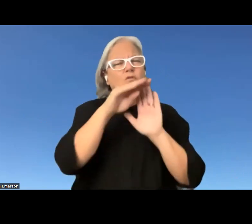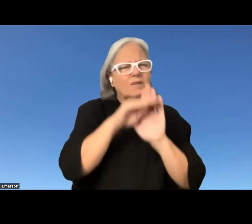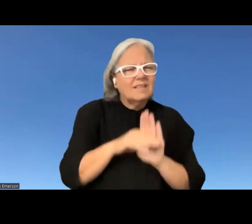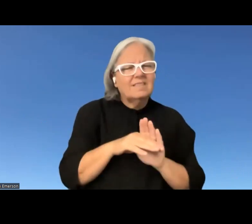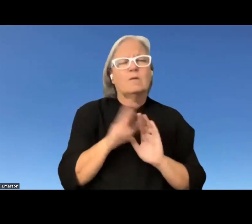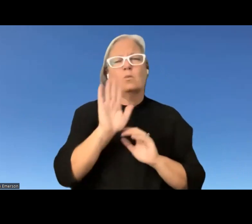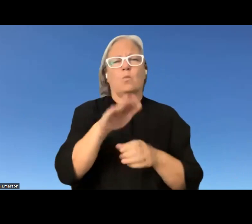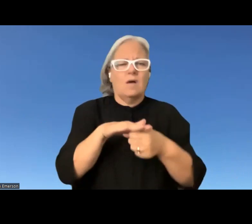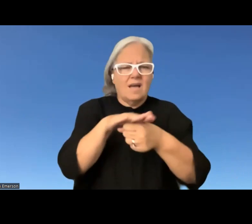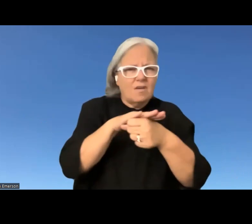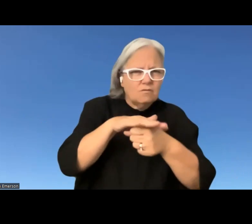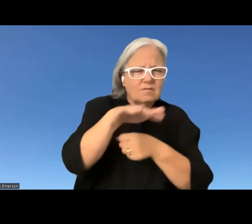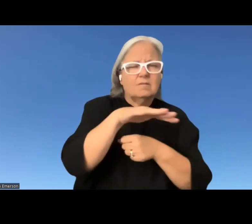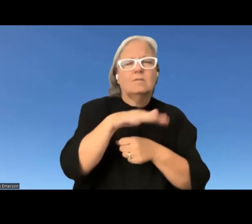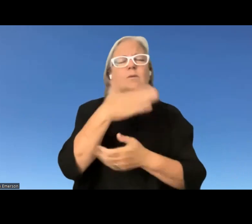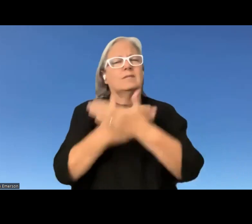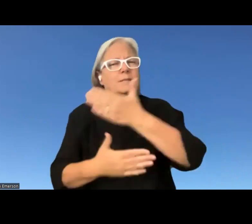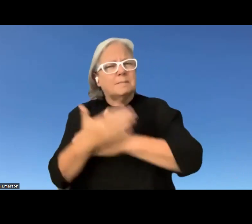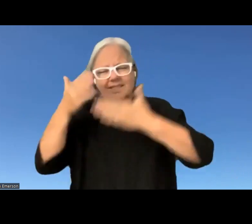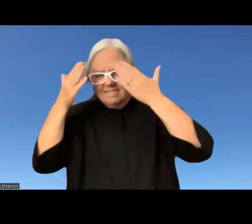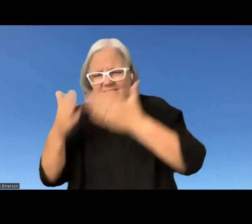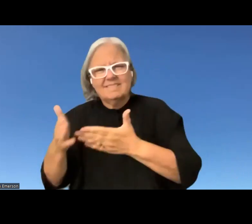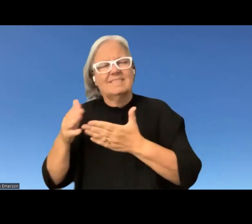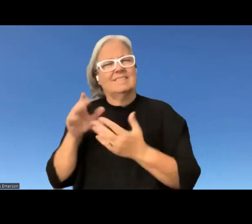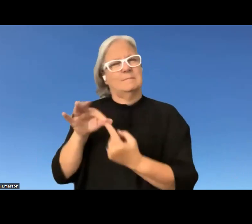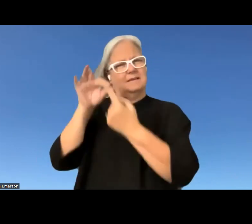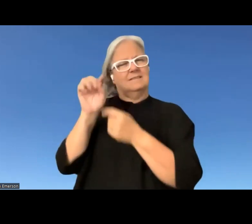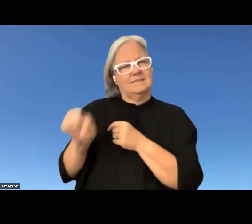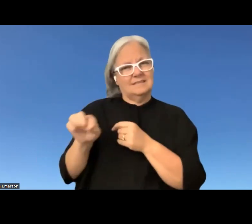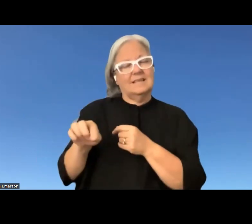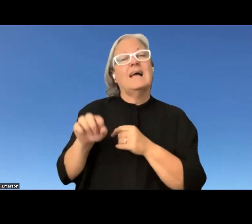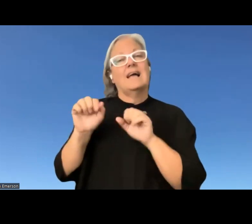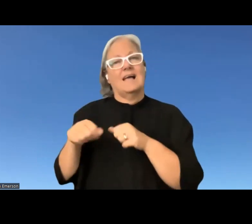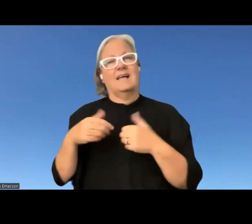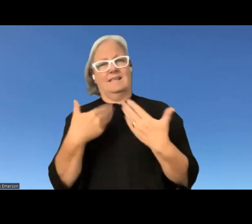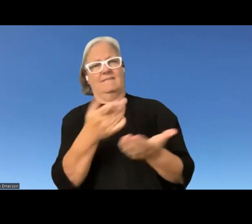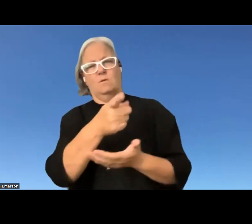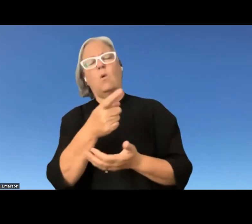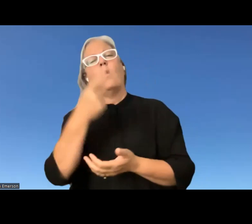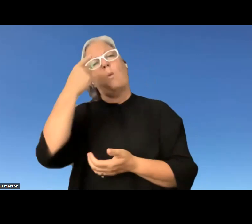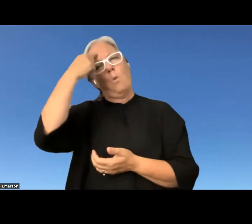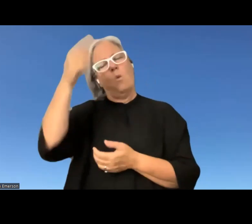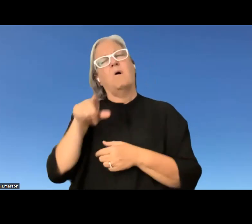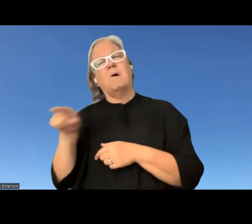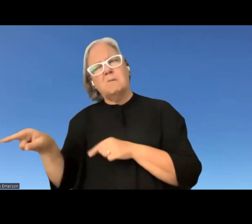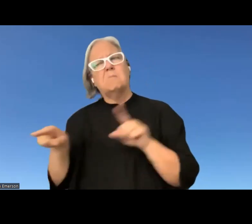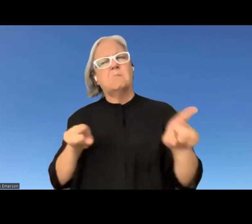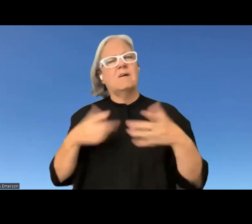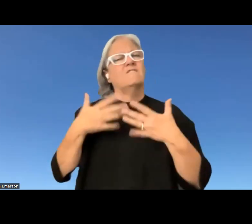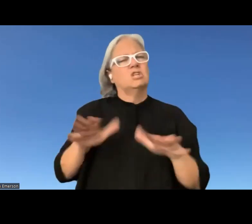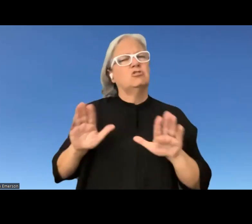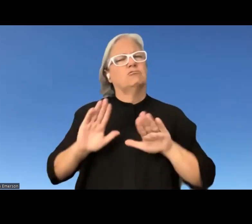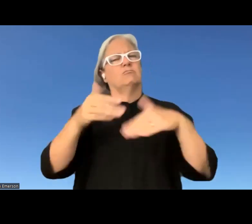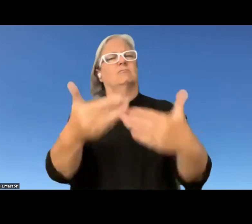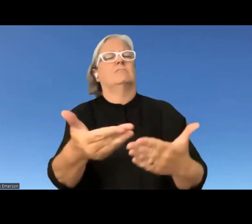also disability focus. That also gives usually a very good idea what kind of projects have been awarded already. But in